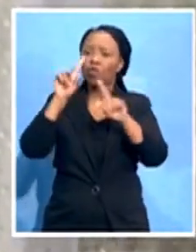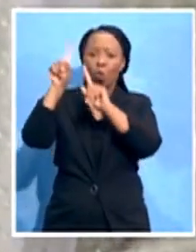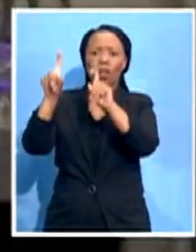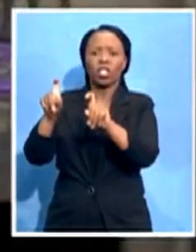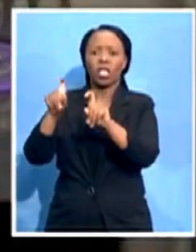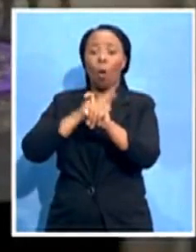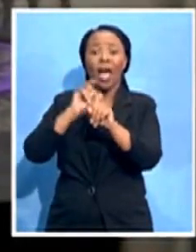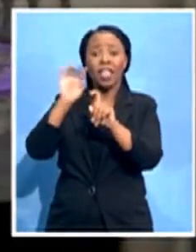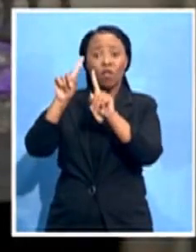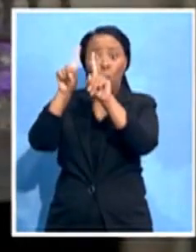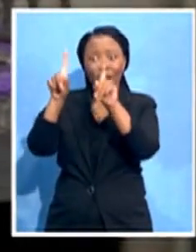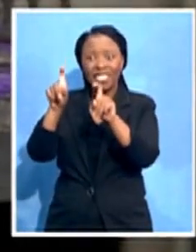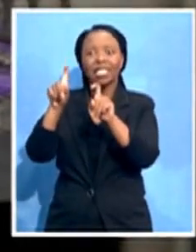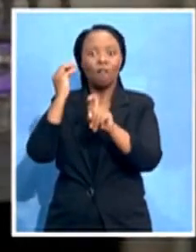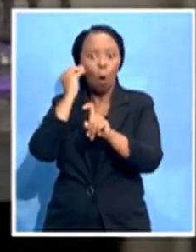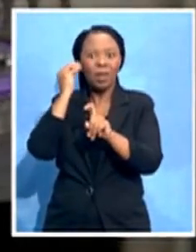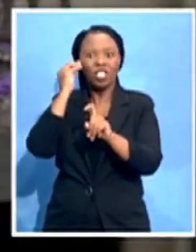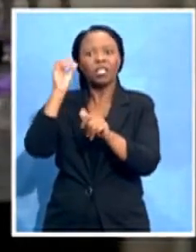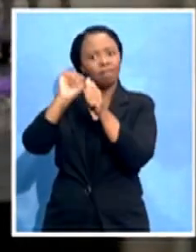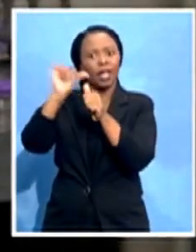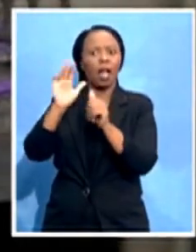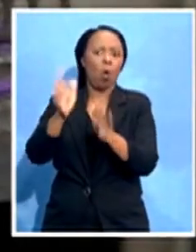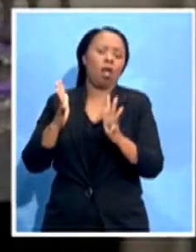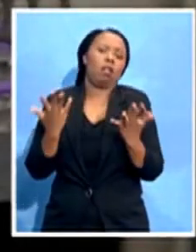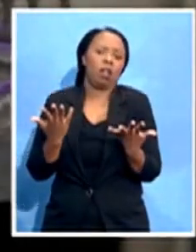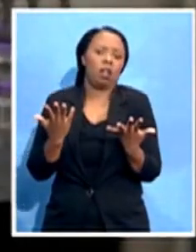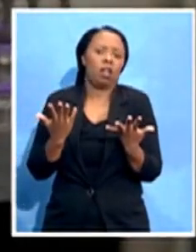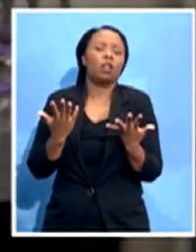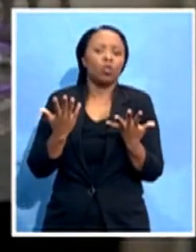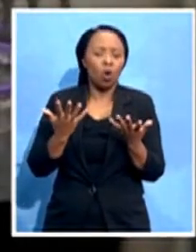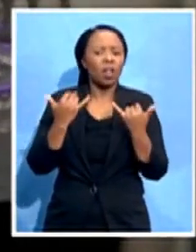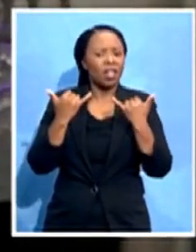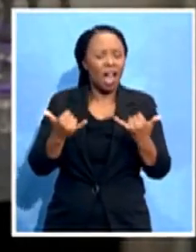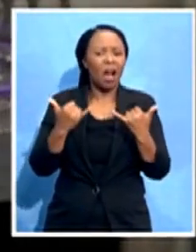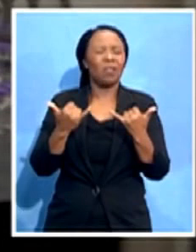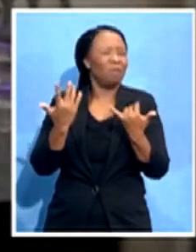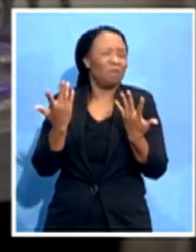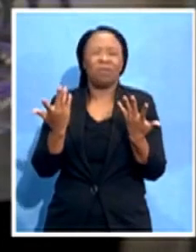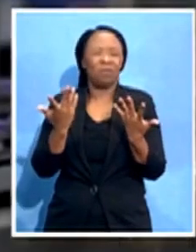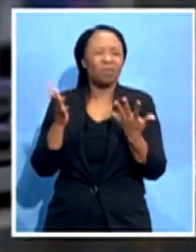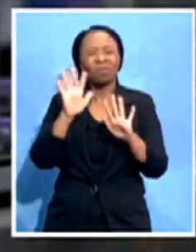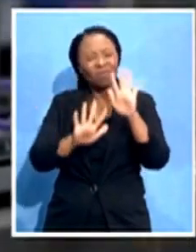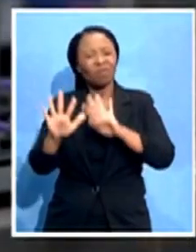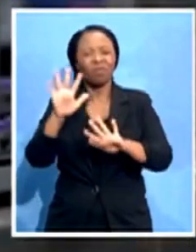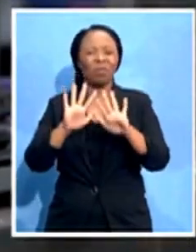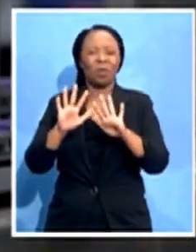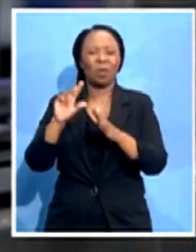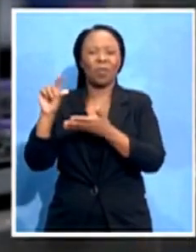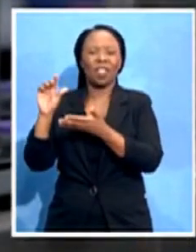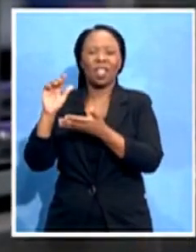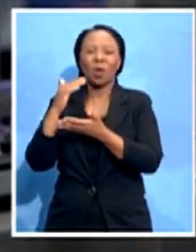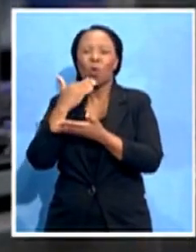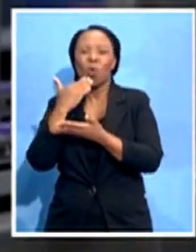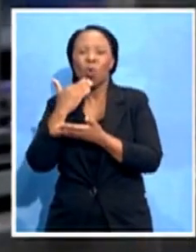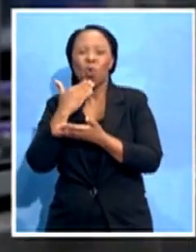I think this egg dancing, of those who are supposed to be upfront with these things. I mean,